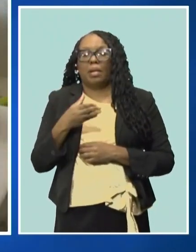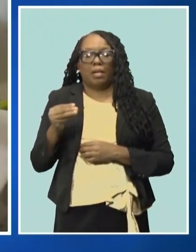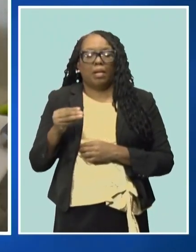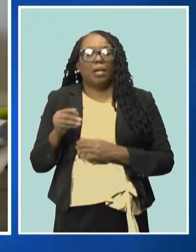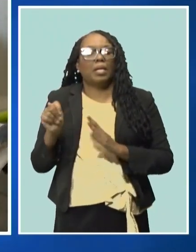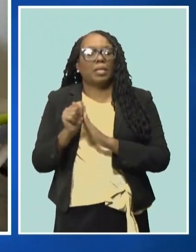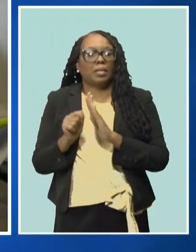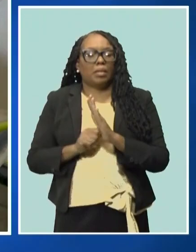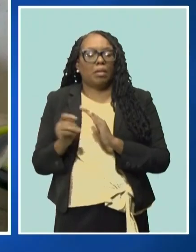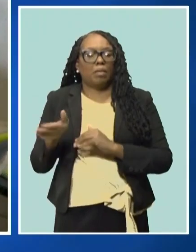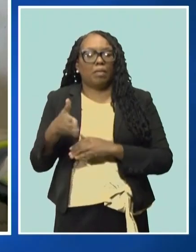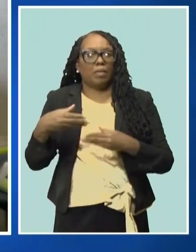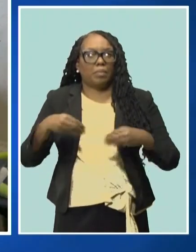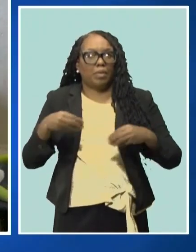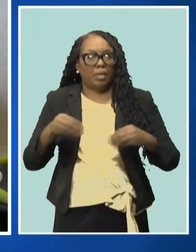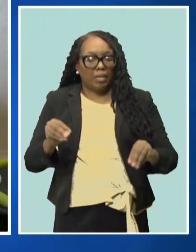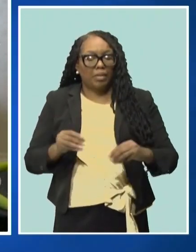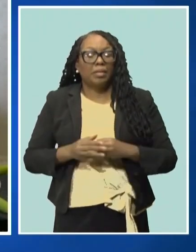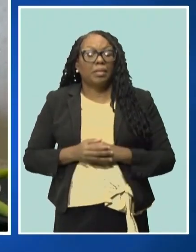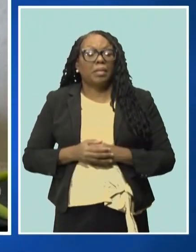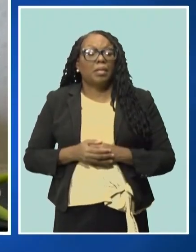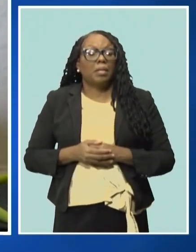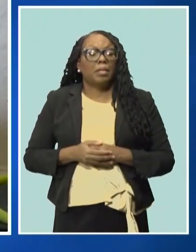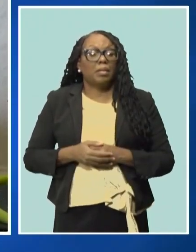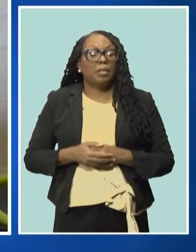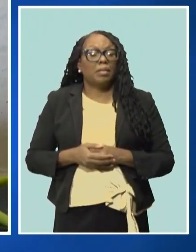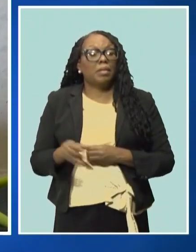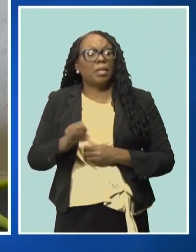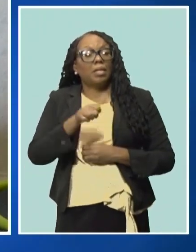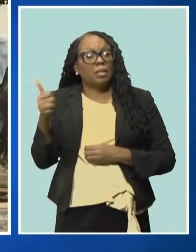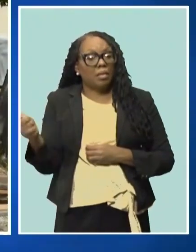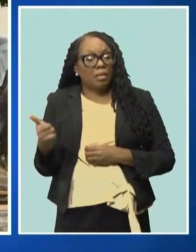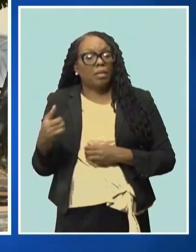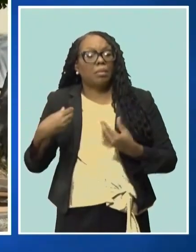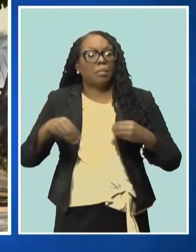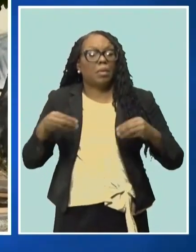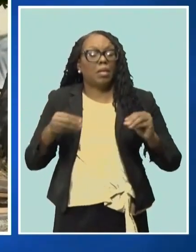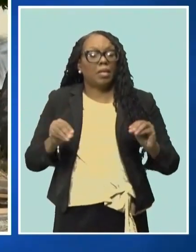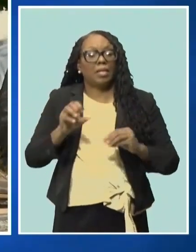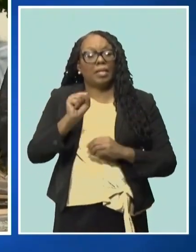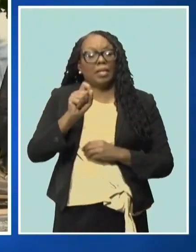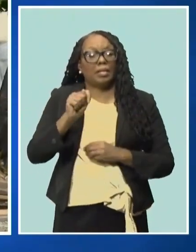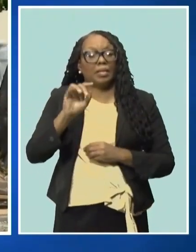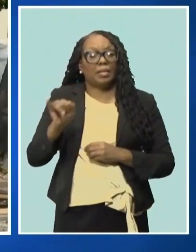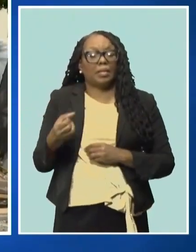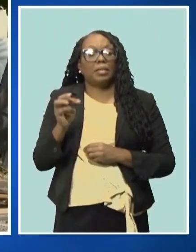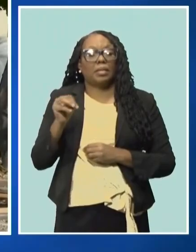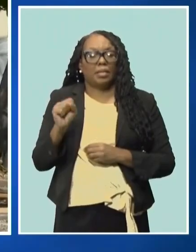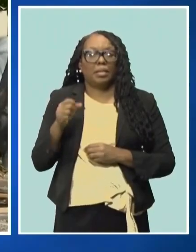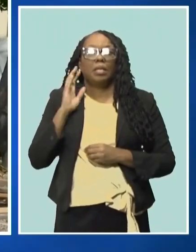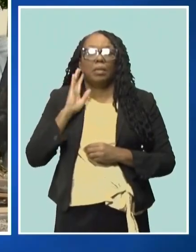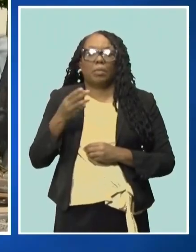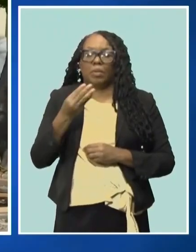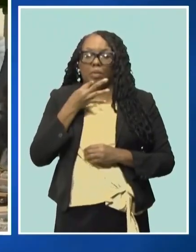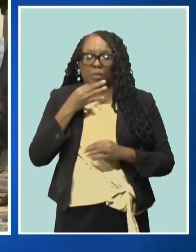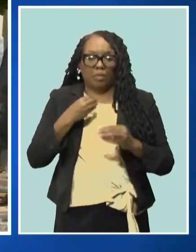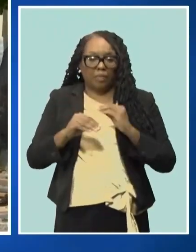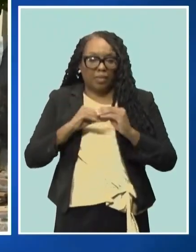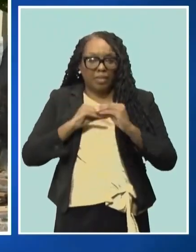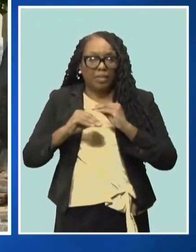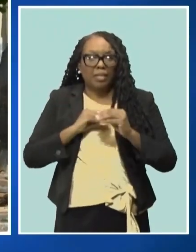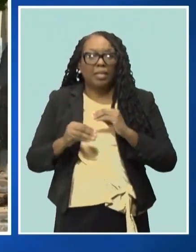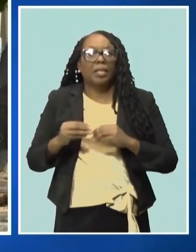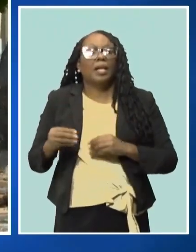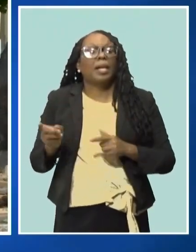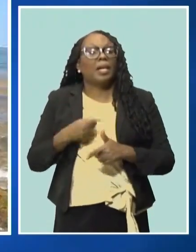in Western St. James set to be completed. Additionally, work on the slipway at Concept Bay is set to be completed